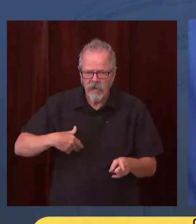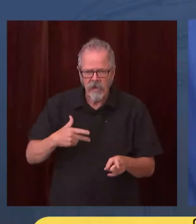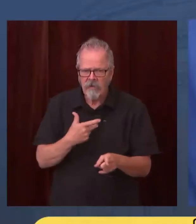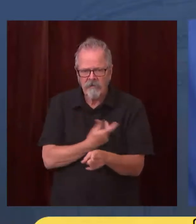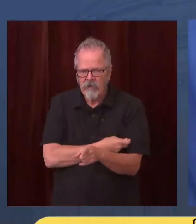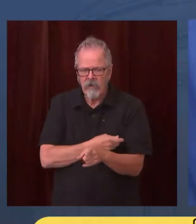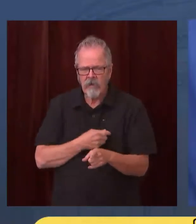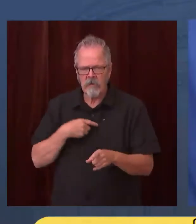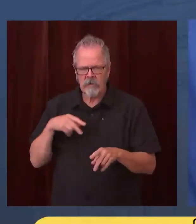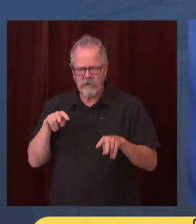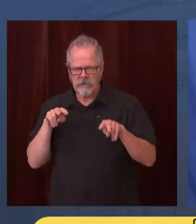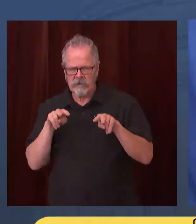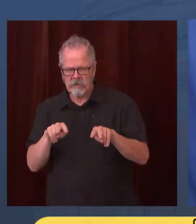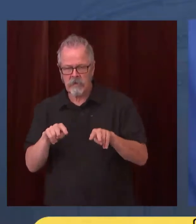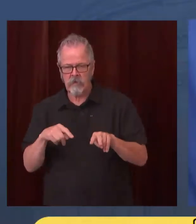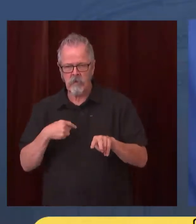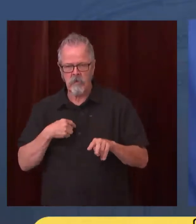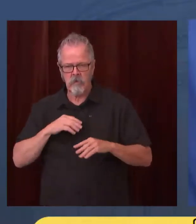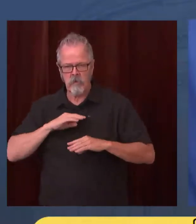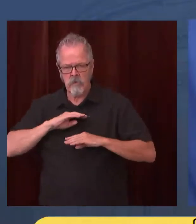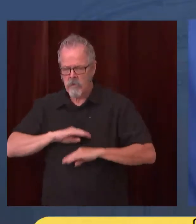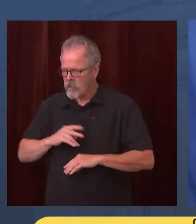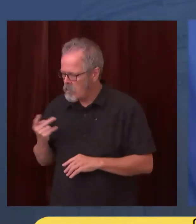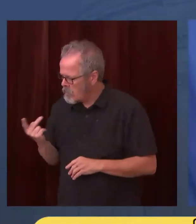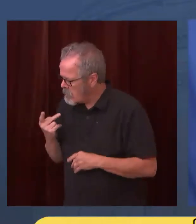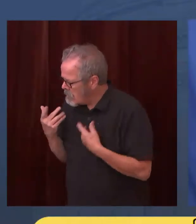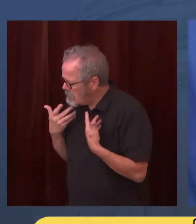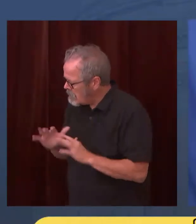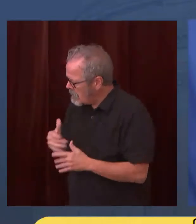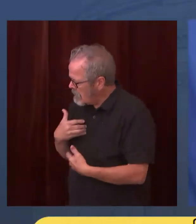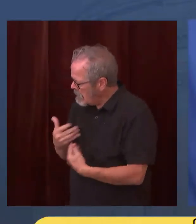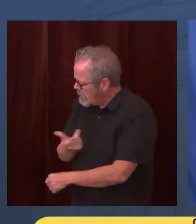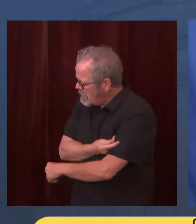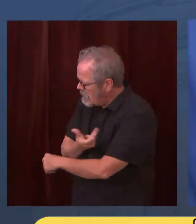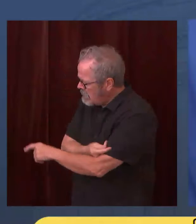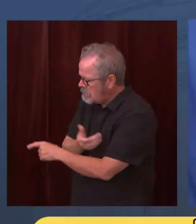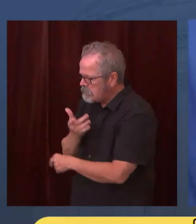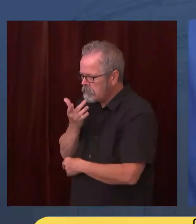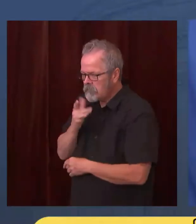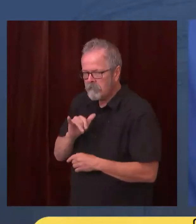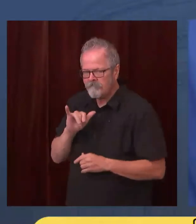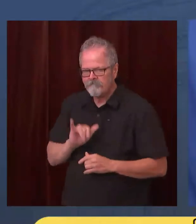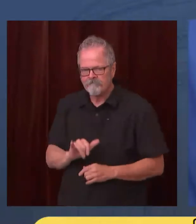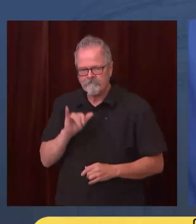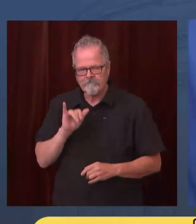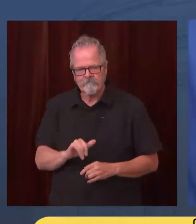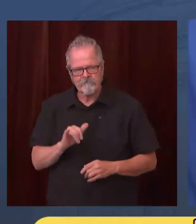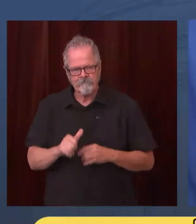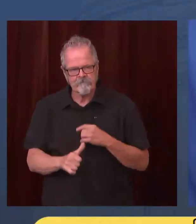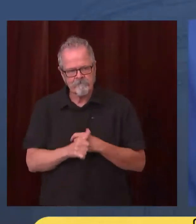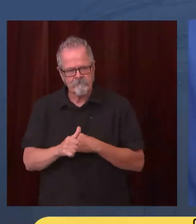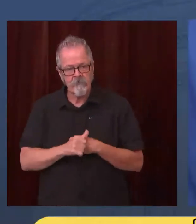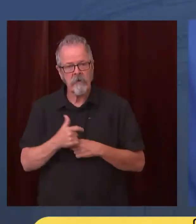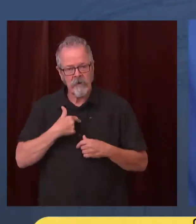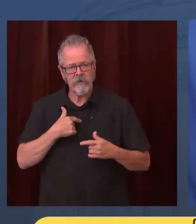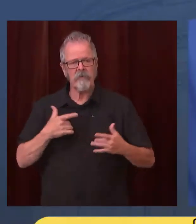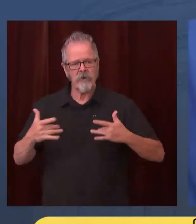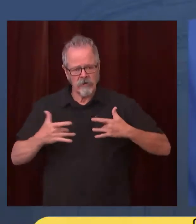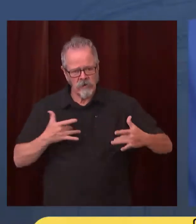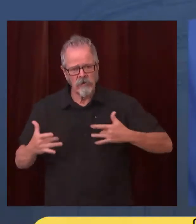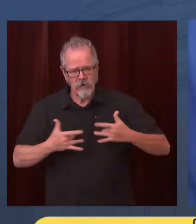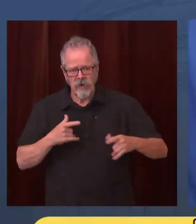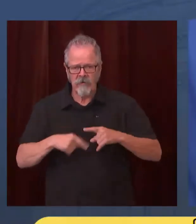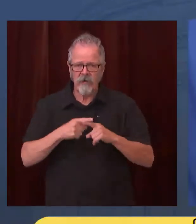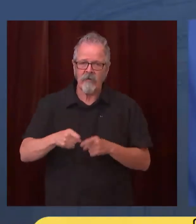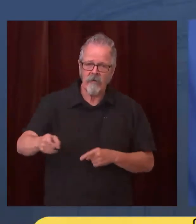not vaccinated. And I'm concerned about them. And I'm concerned about their relatives to have to go to their memorial service.